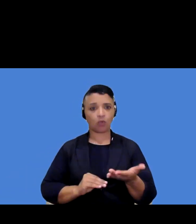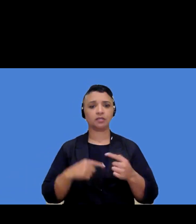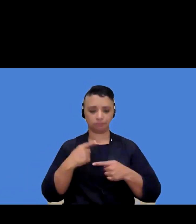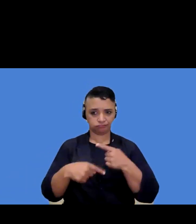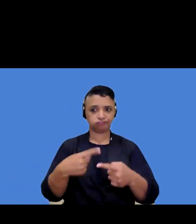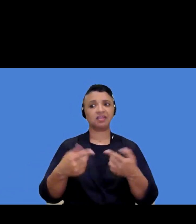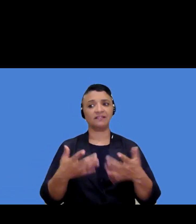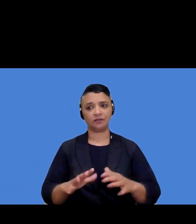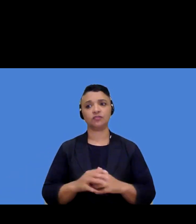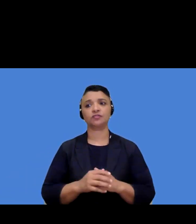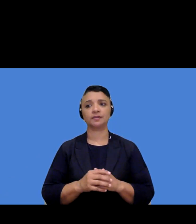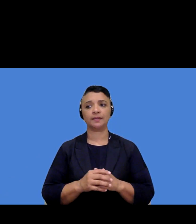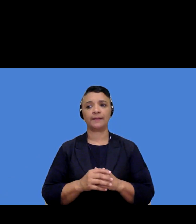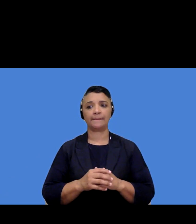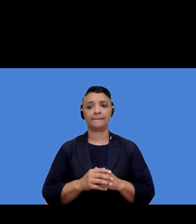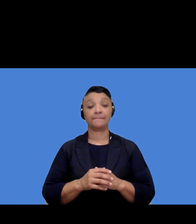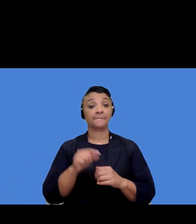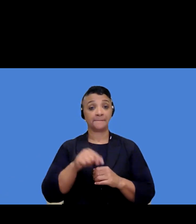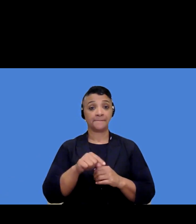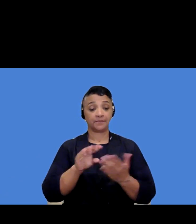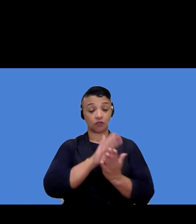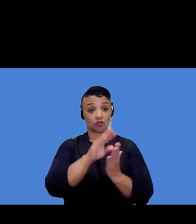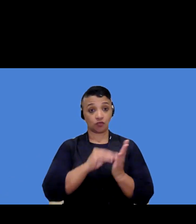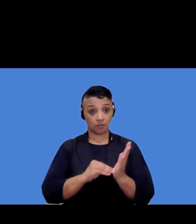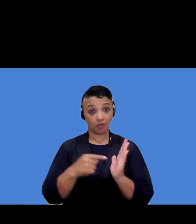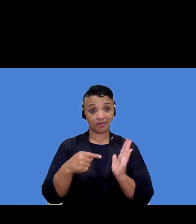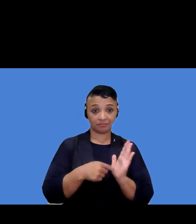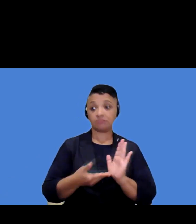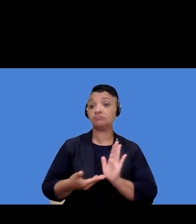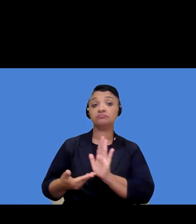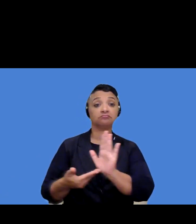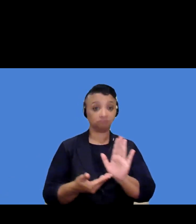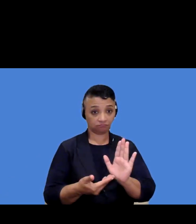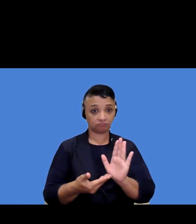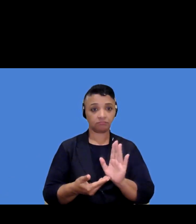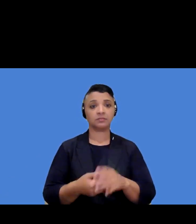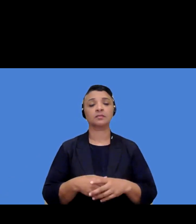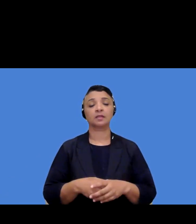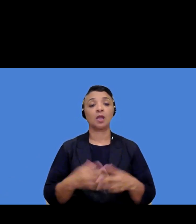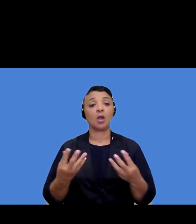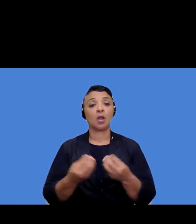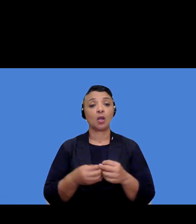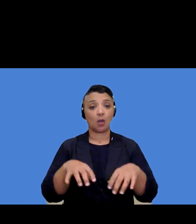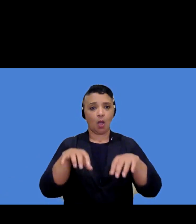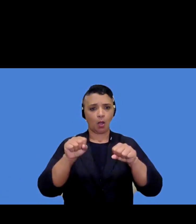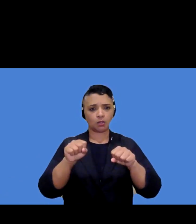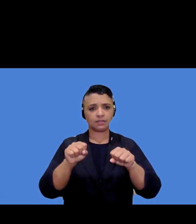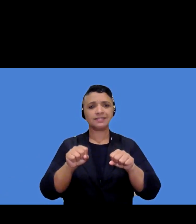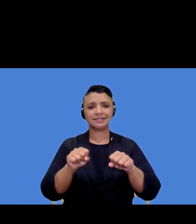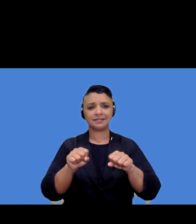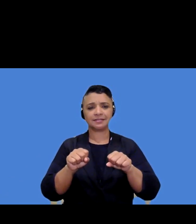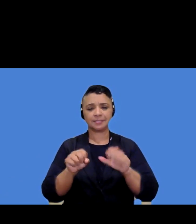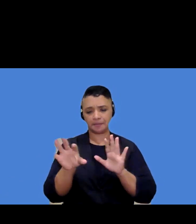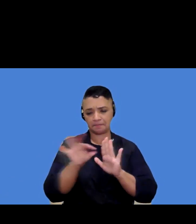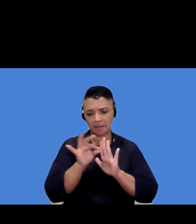And based on the report, the co-hosts have identified 4 pillars under